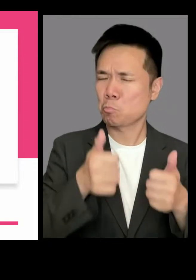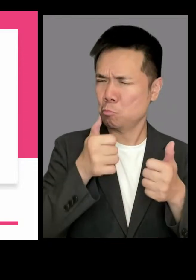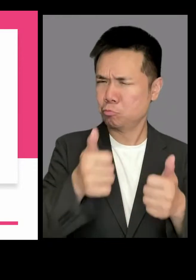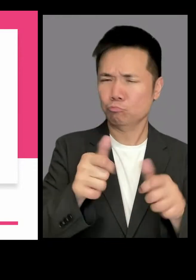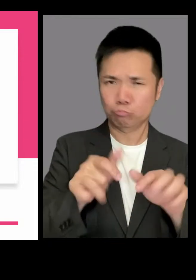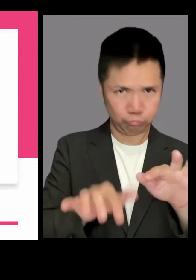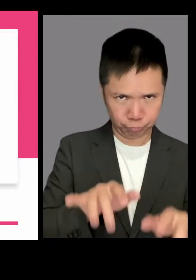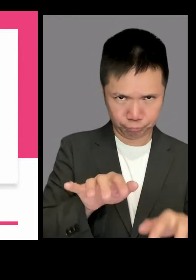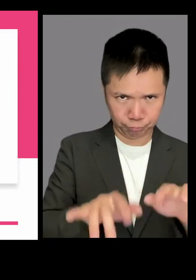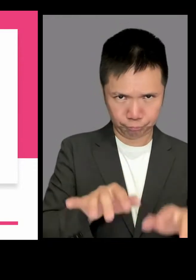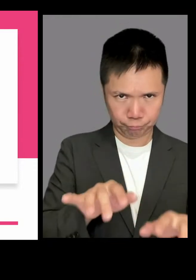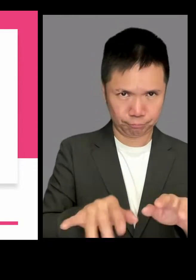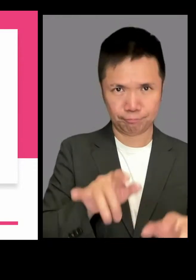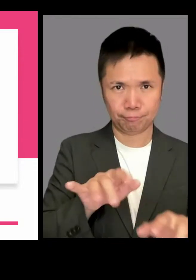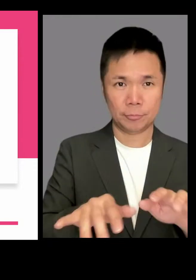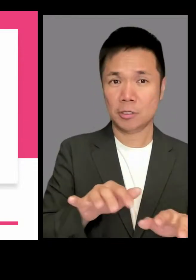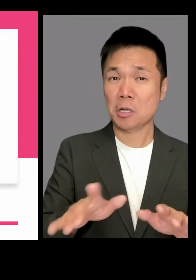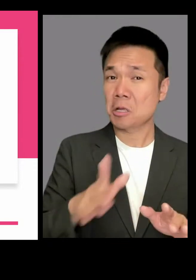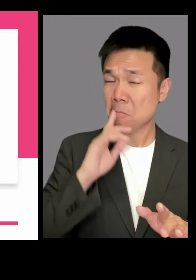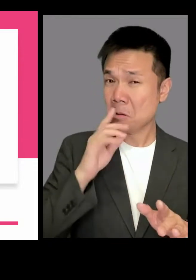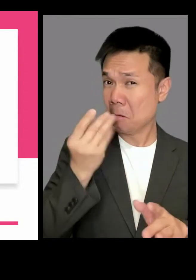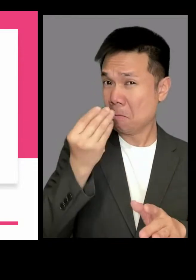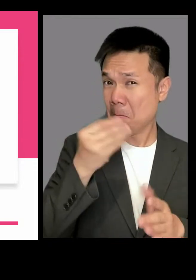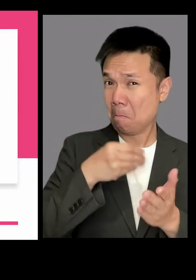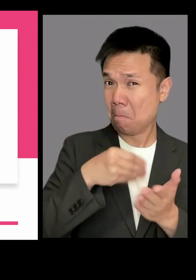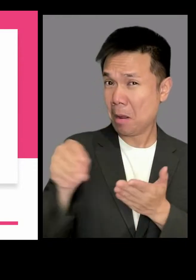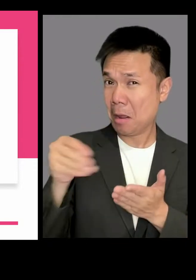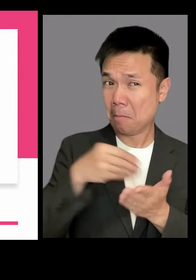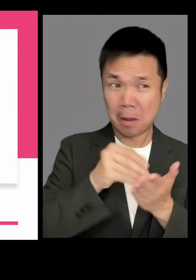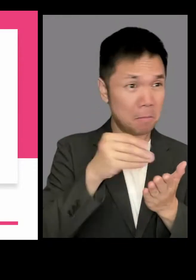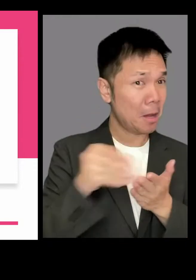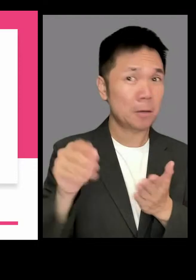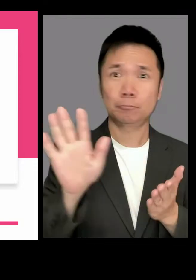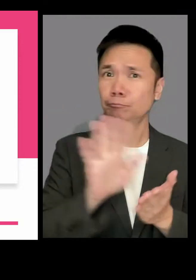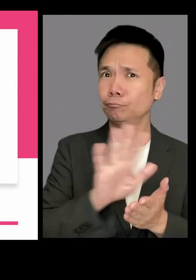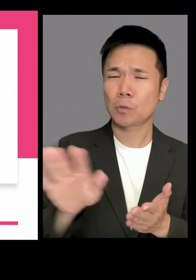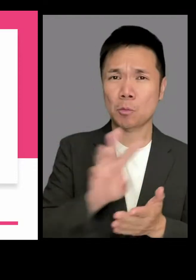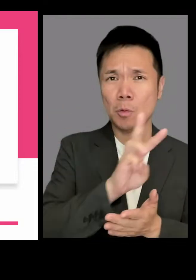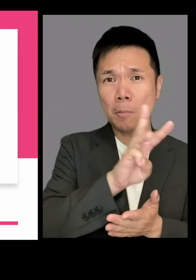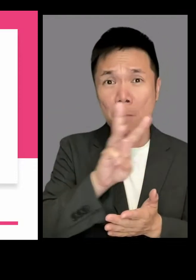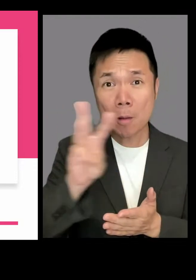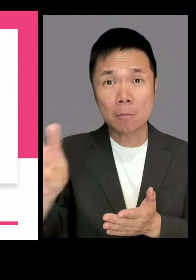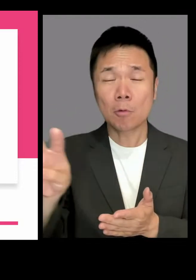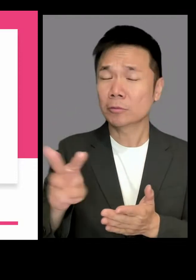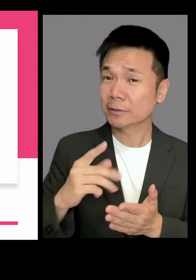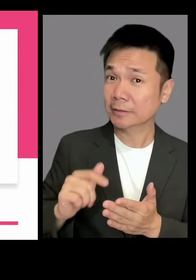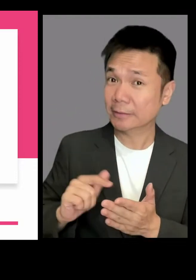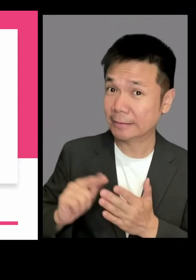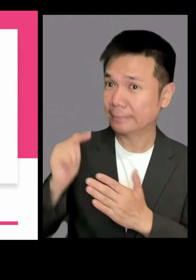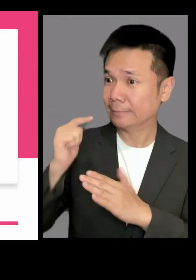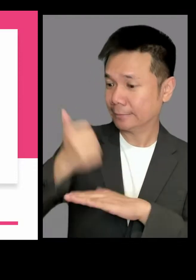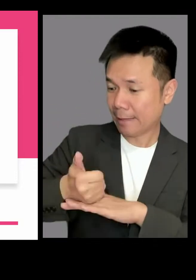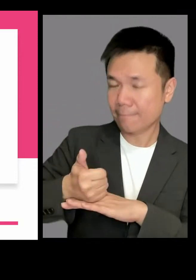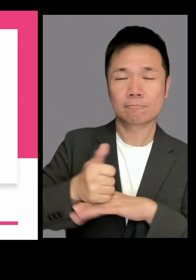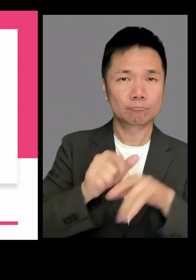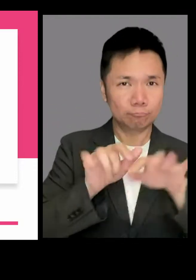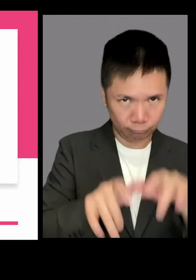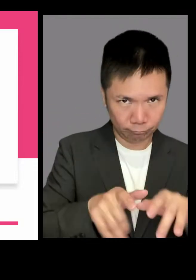mentioned, it doesn't cost any extra if you develop a website accessibly from the beginning. And the thing